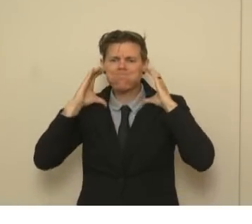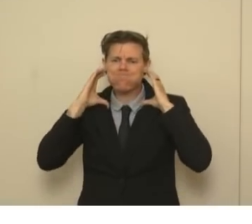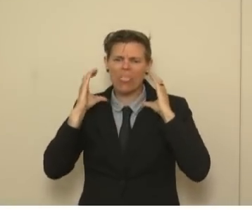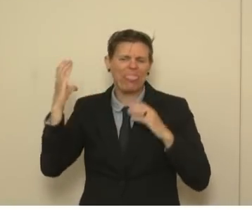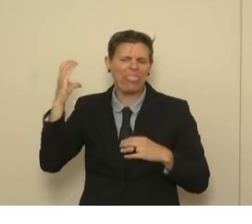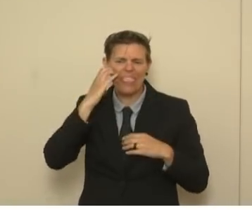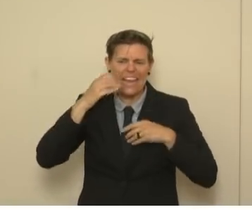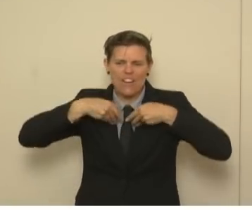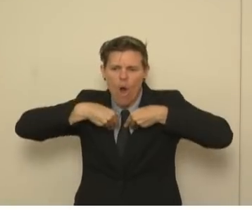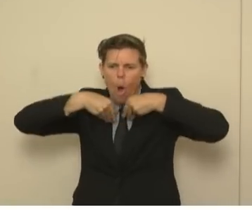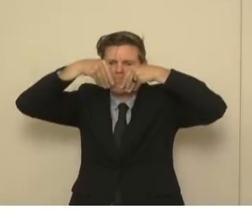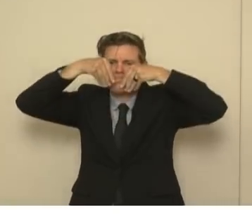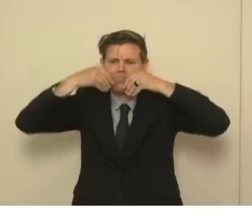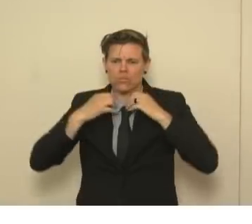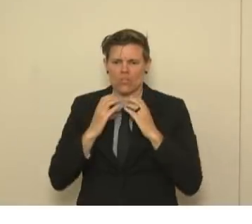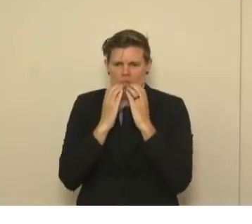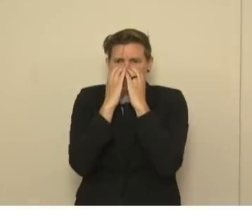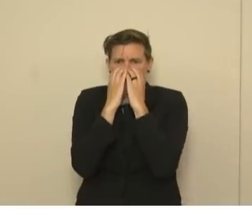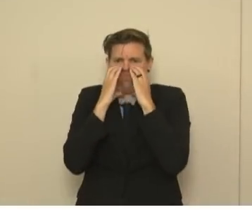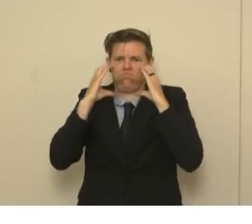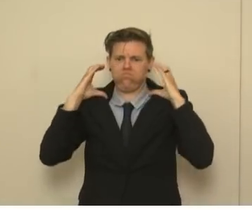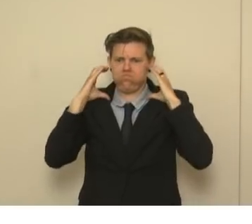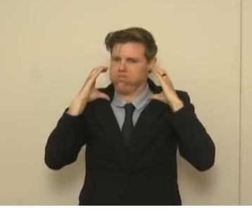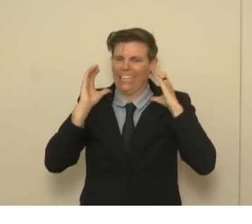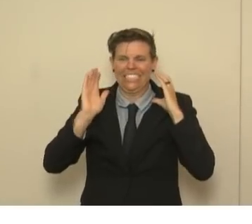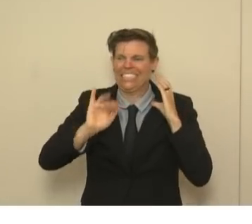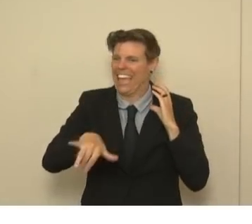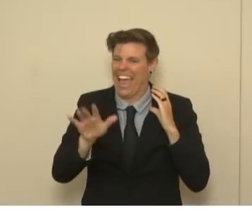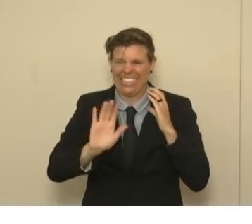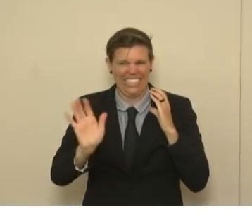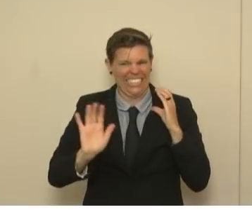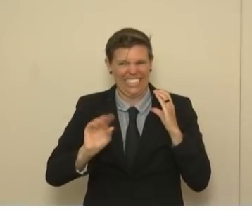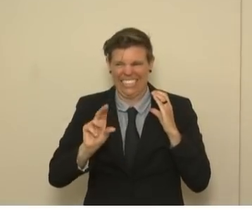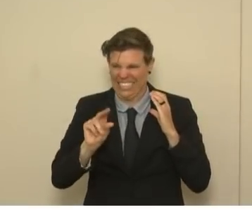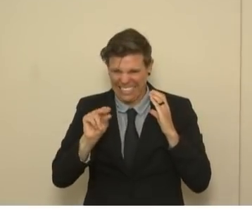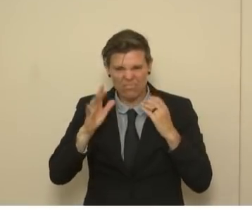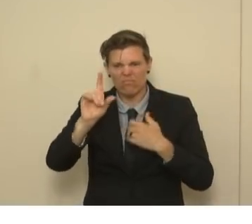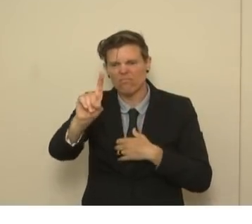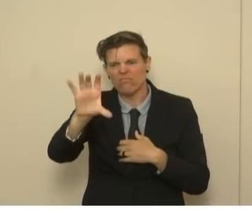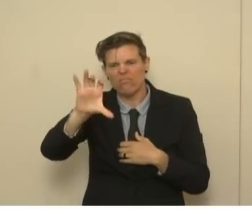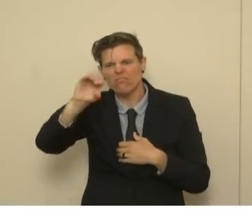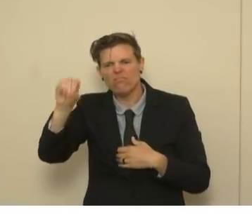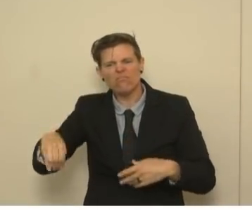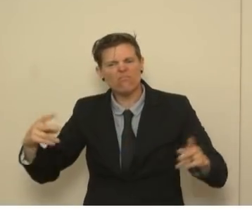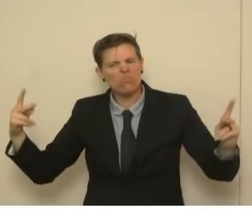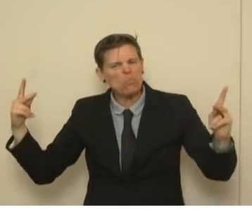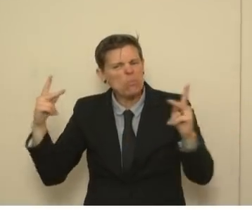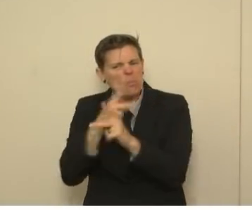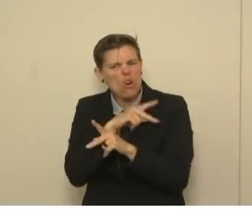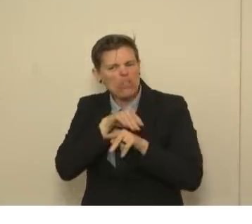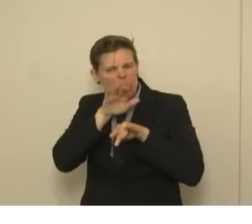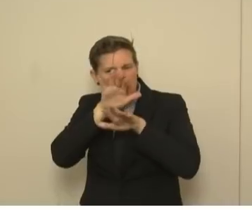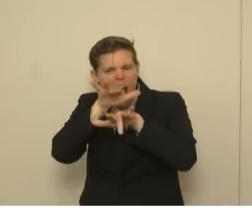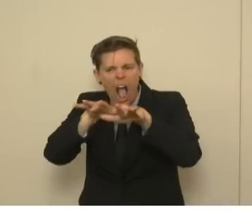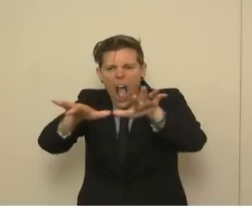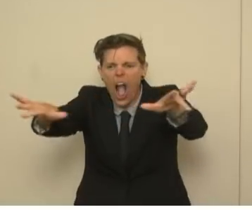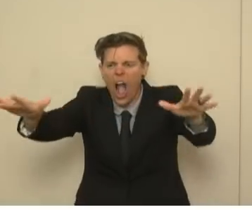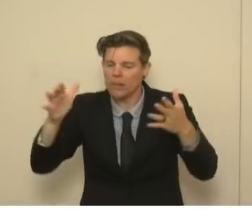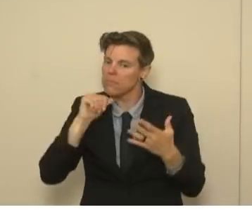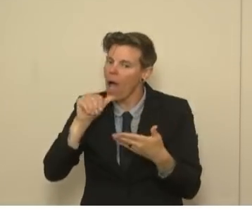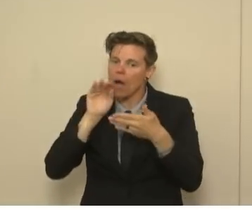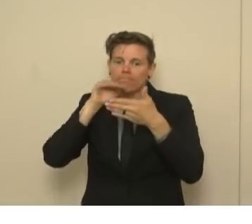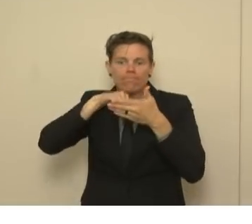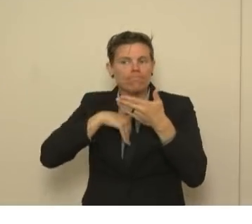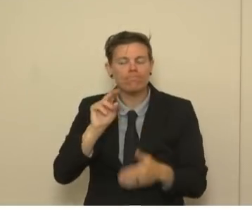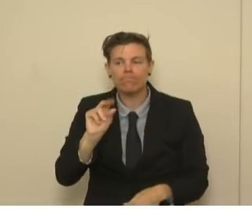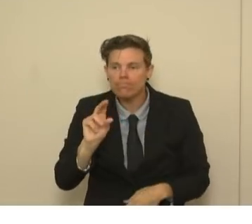over. That actually transmits more water droplets. Well, how is that possible? Turns out that the nature of those fabrics